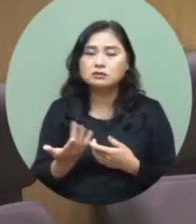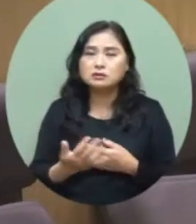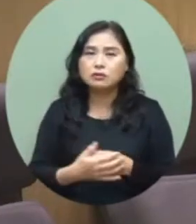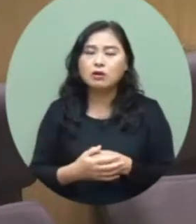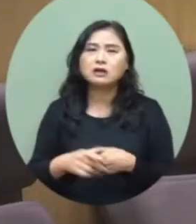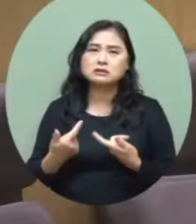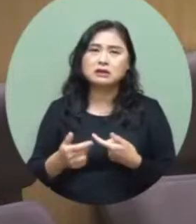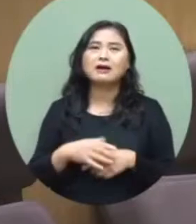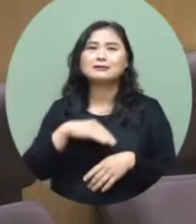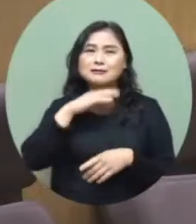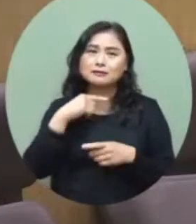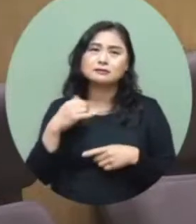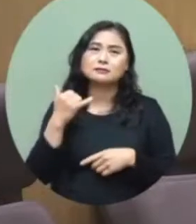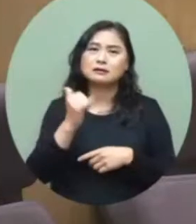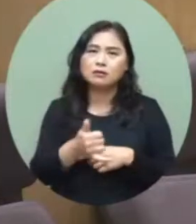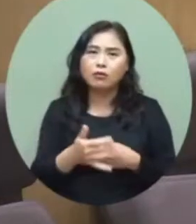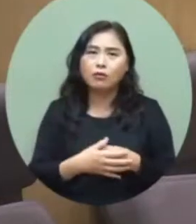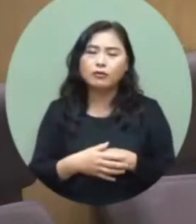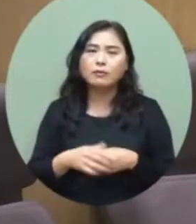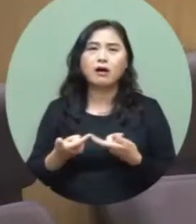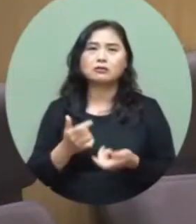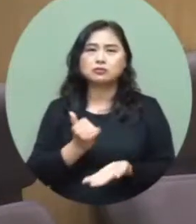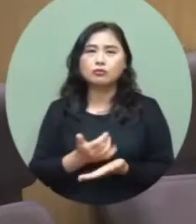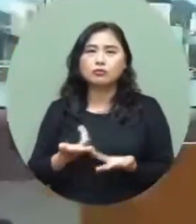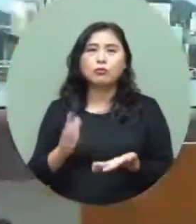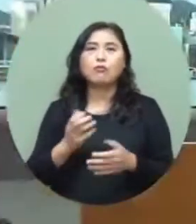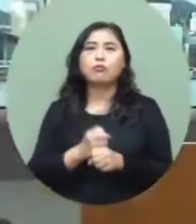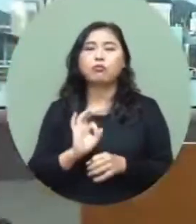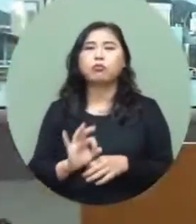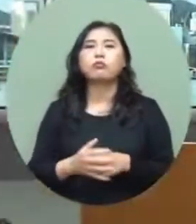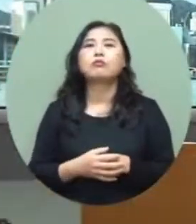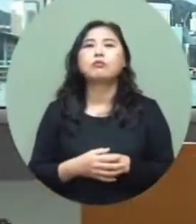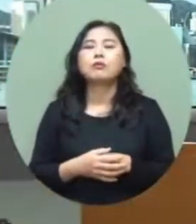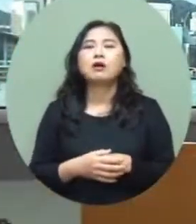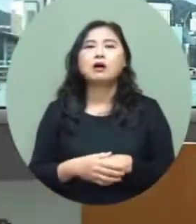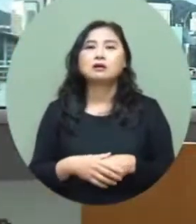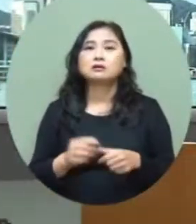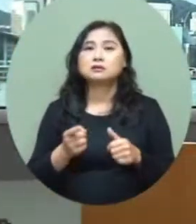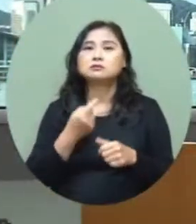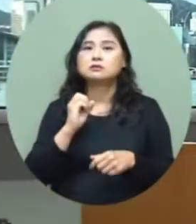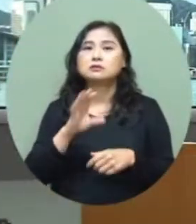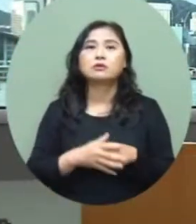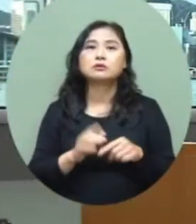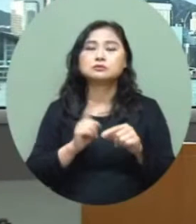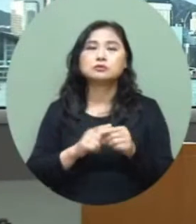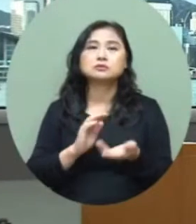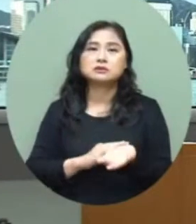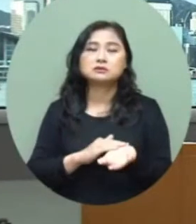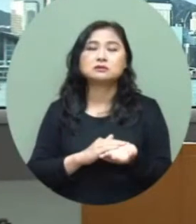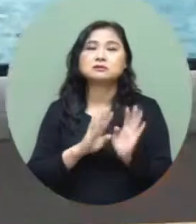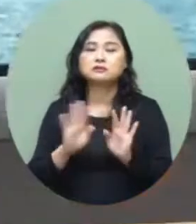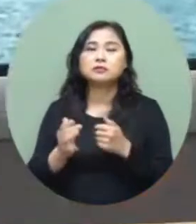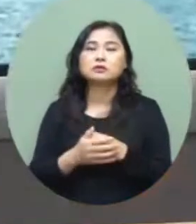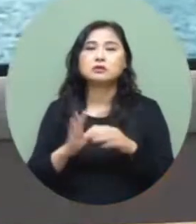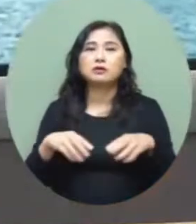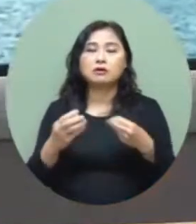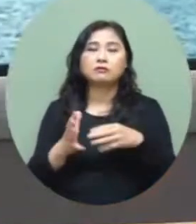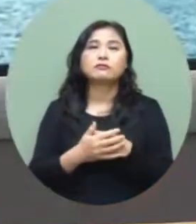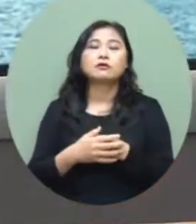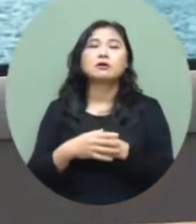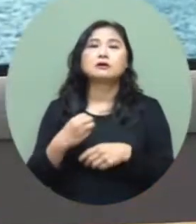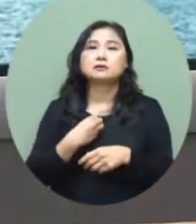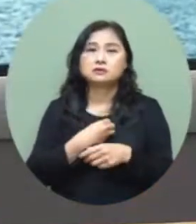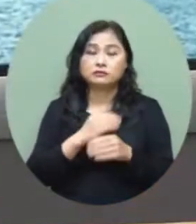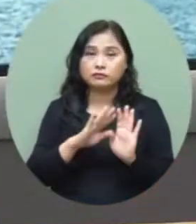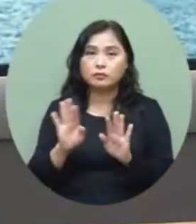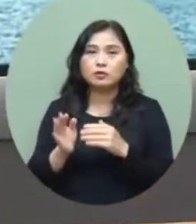70-year-old or above can do it? And also, why are they not able to do the test at wish? Well, other